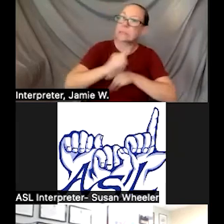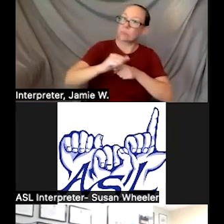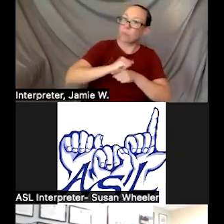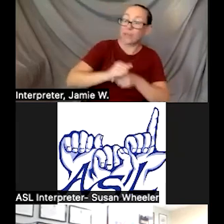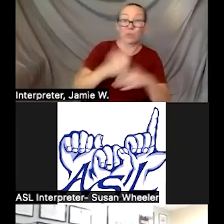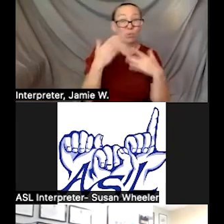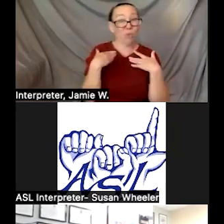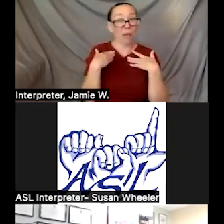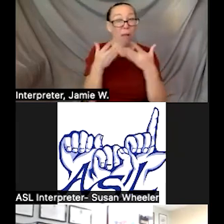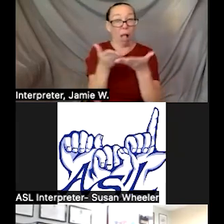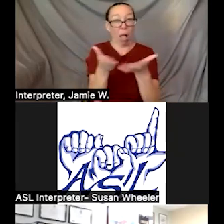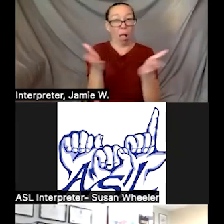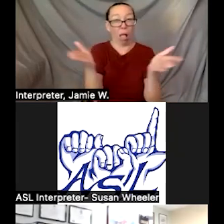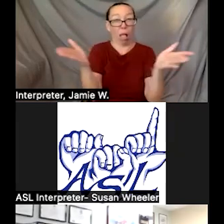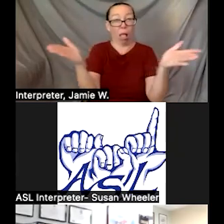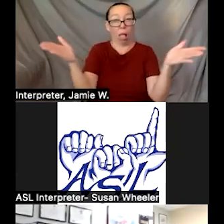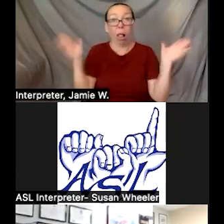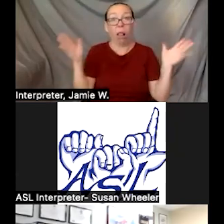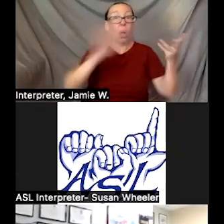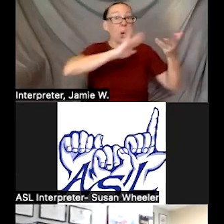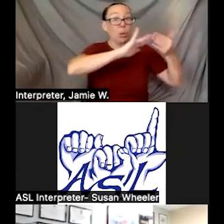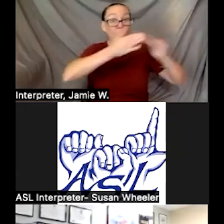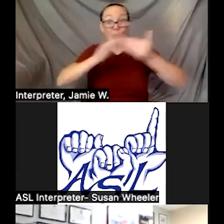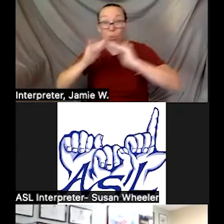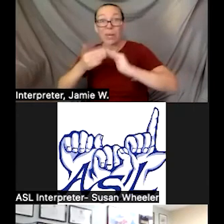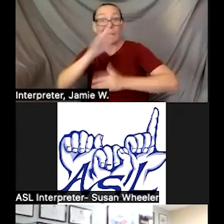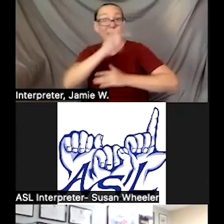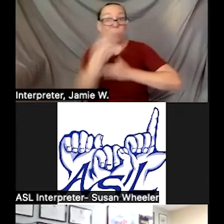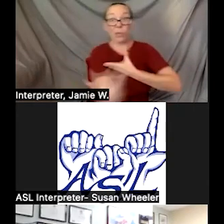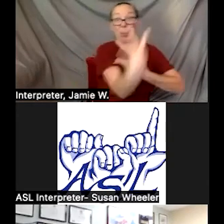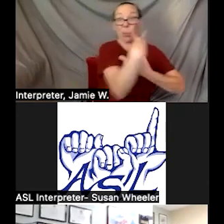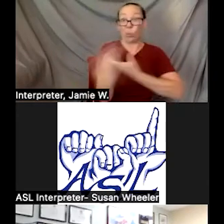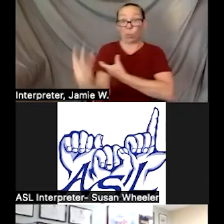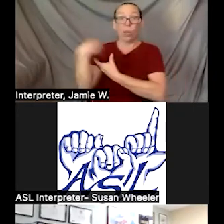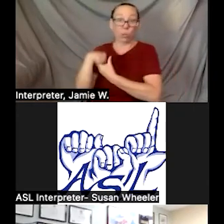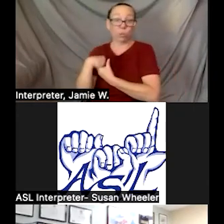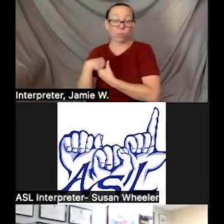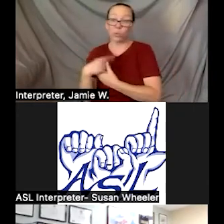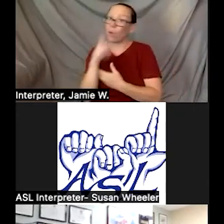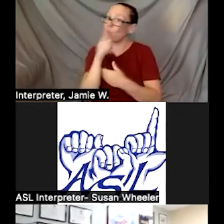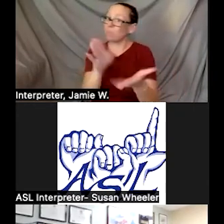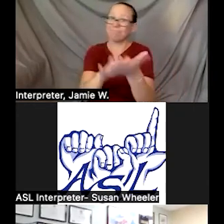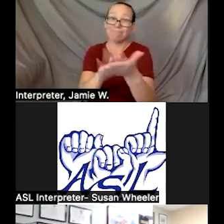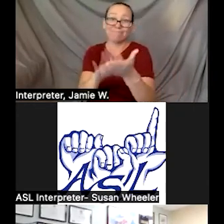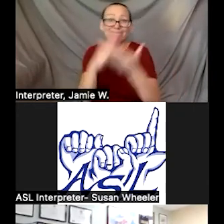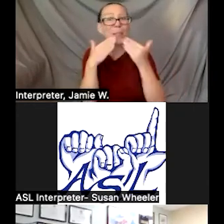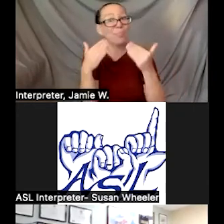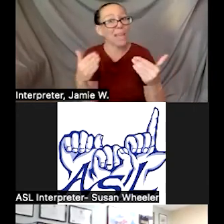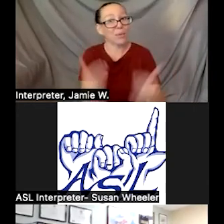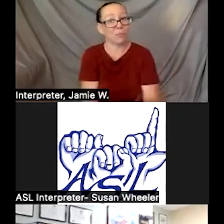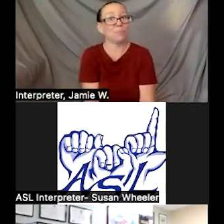large community out there that we need to make sure that we're very inclusive. So I appreciate everything that you brought up here. Oh, thank